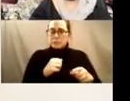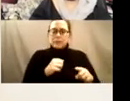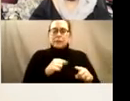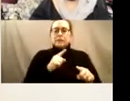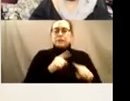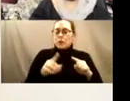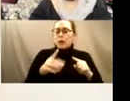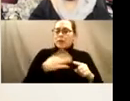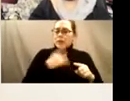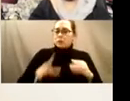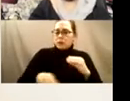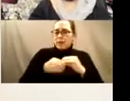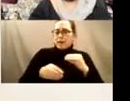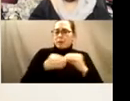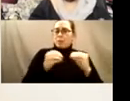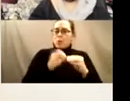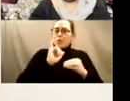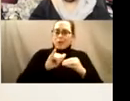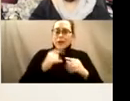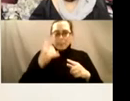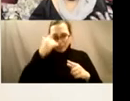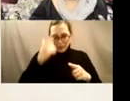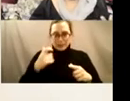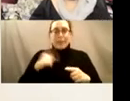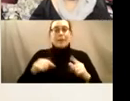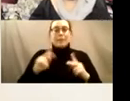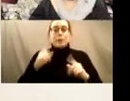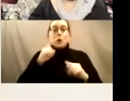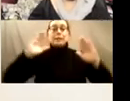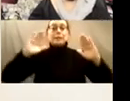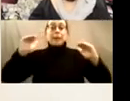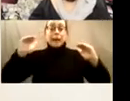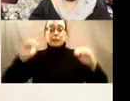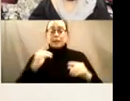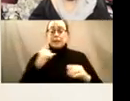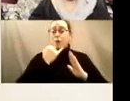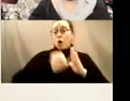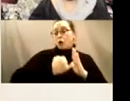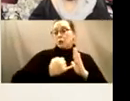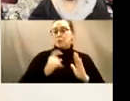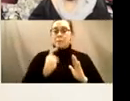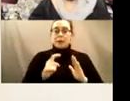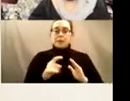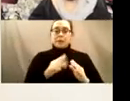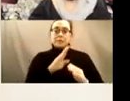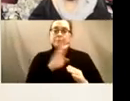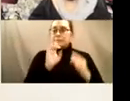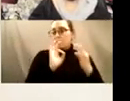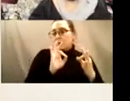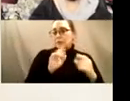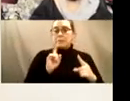gallery, because I think there is such an expectation of perfection and order